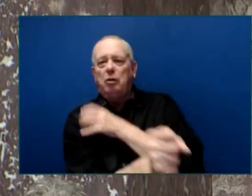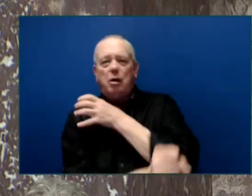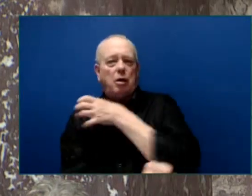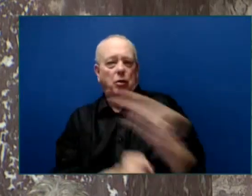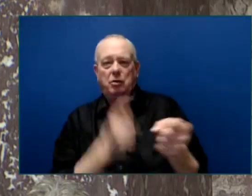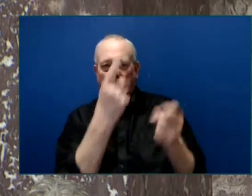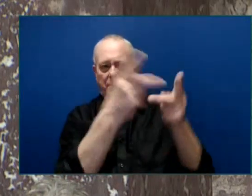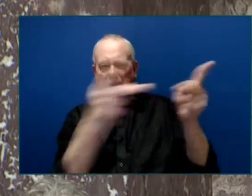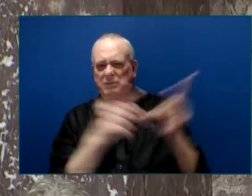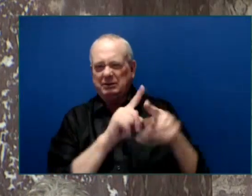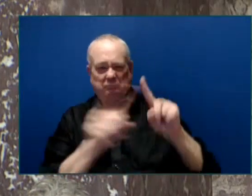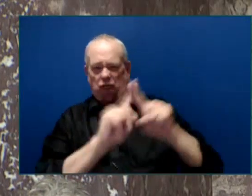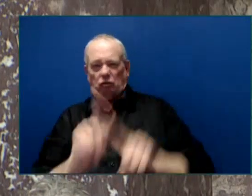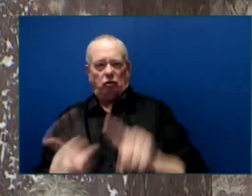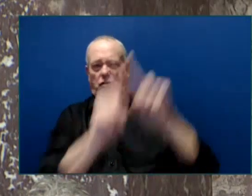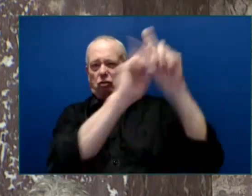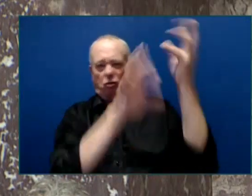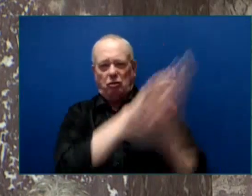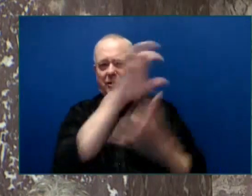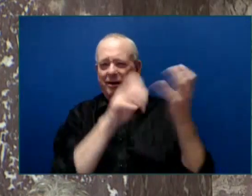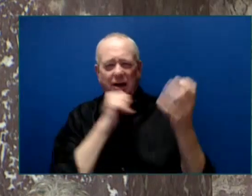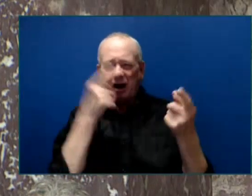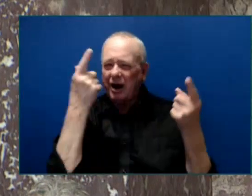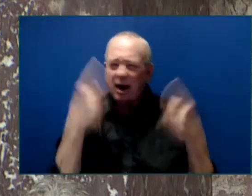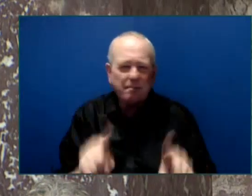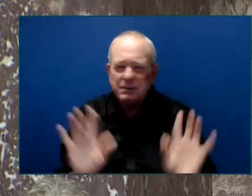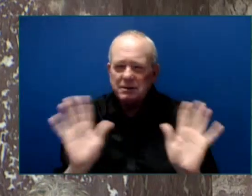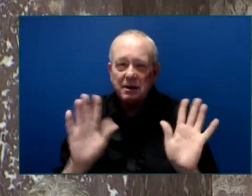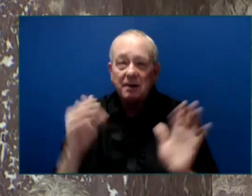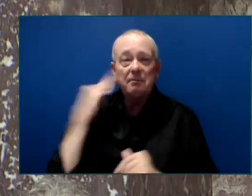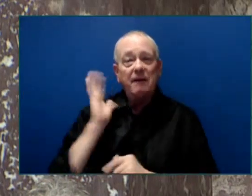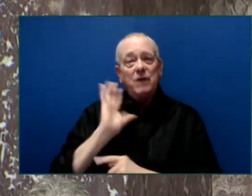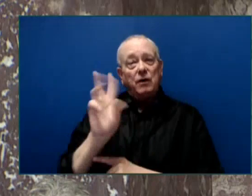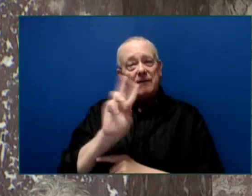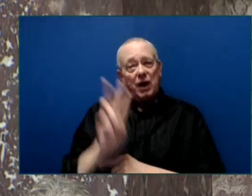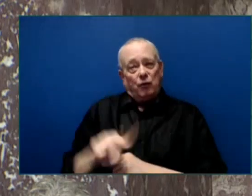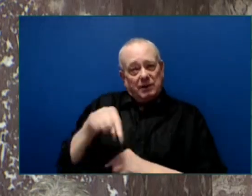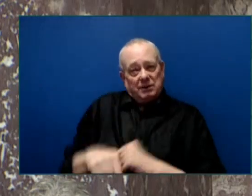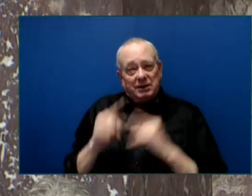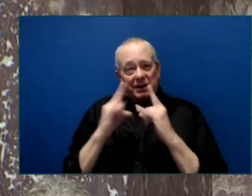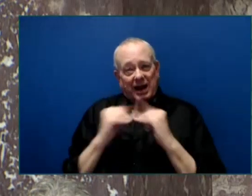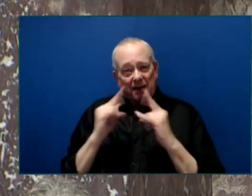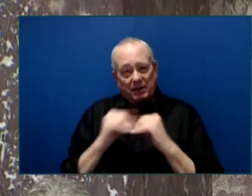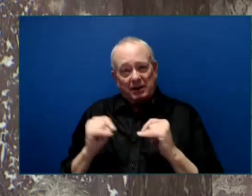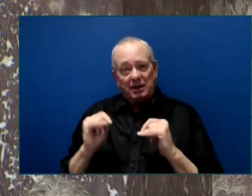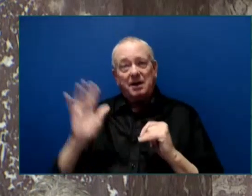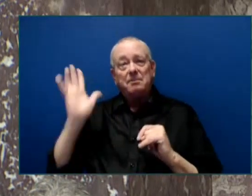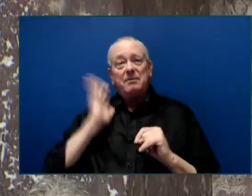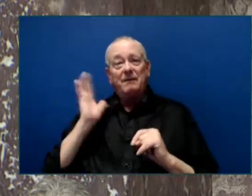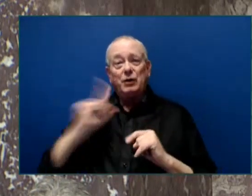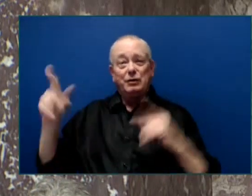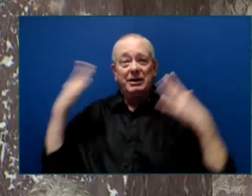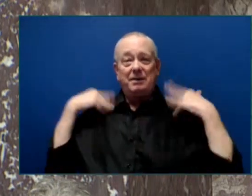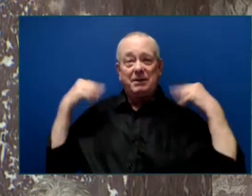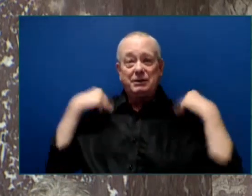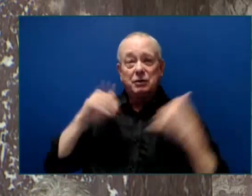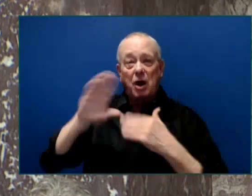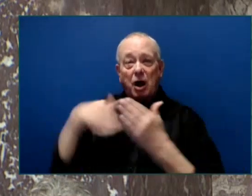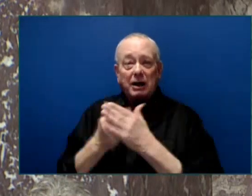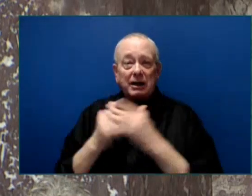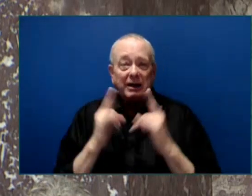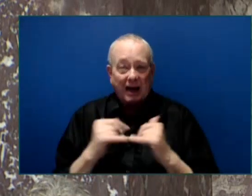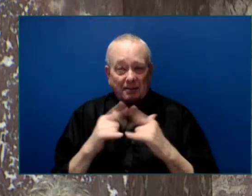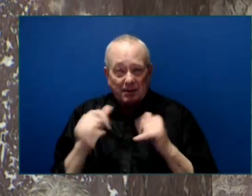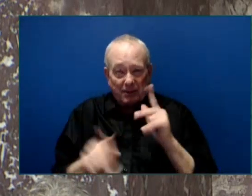in Victoria here, the former Minister of Housing on the other side moved all those individuals into one site. And often they stand in